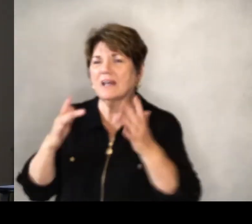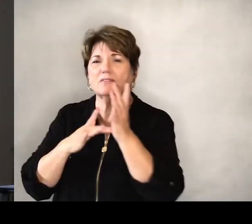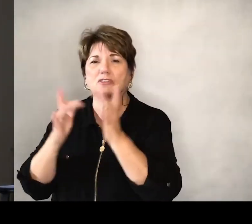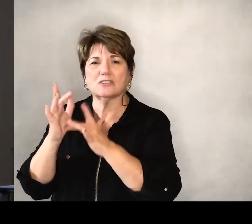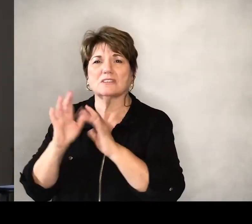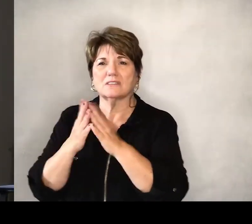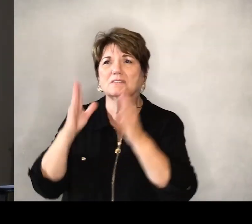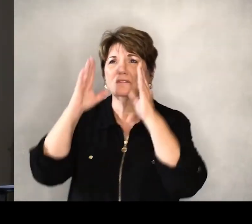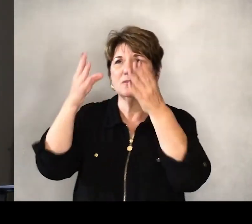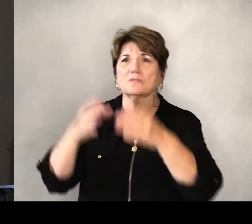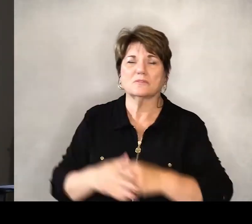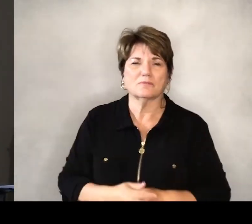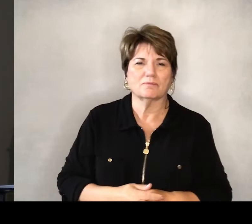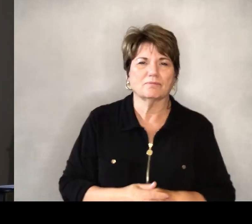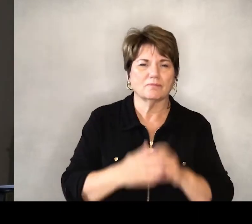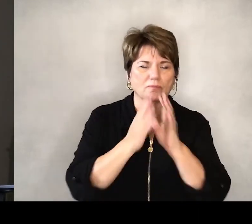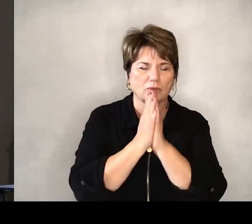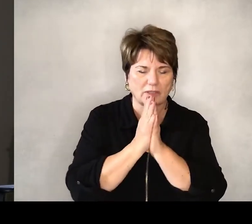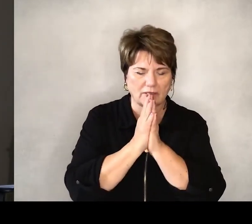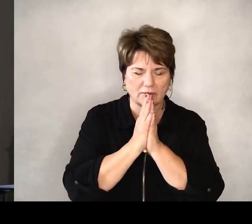Let's pray.